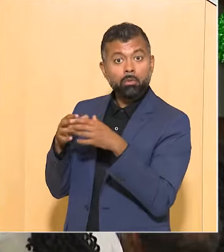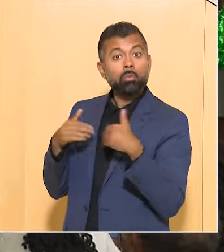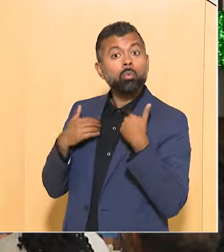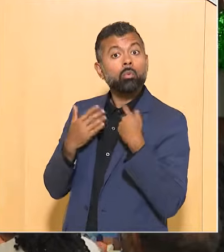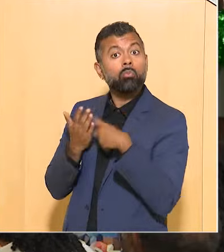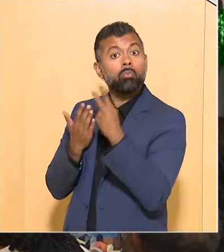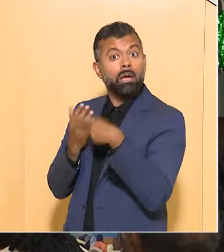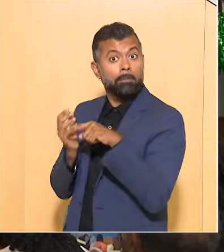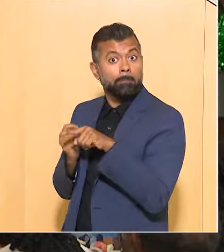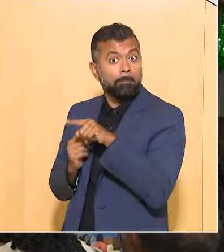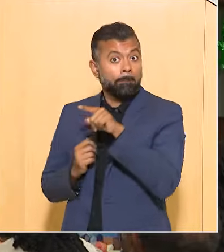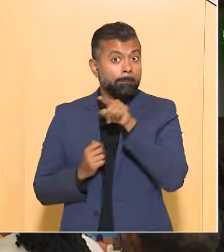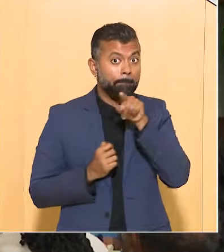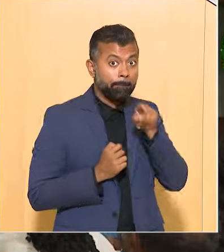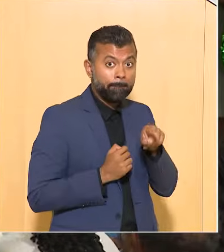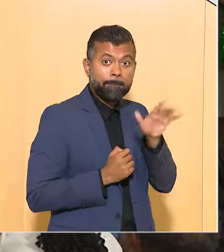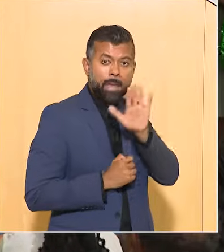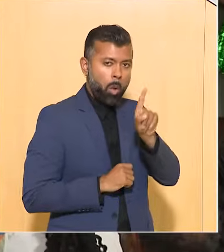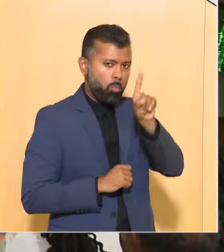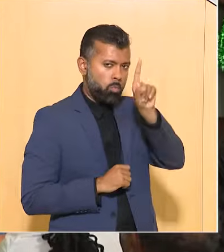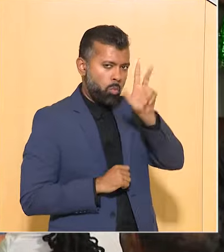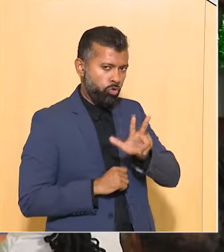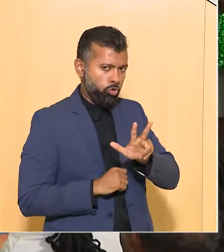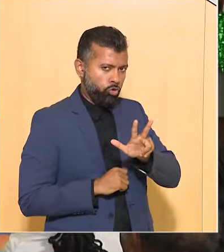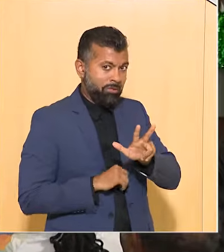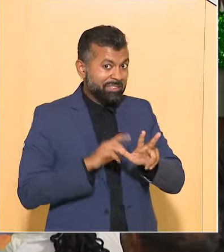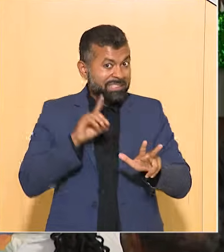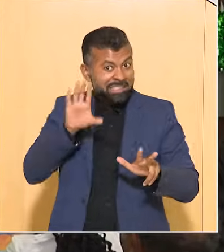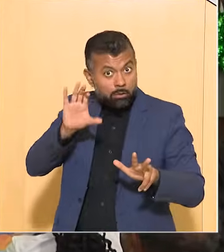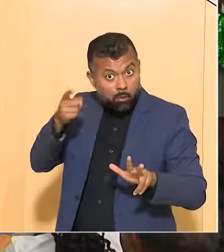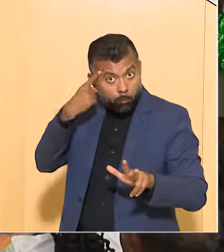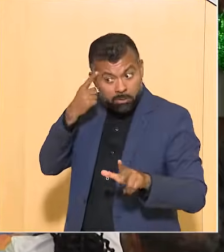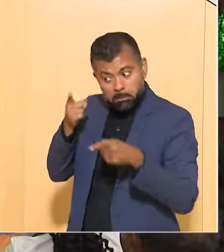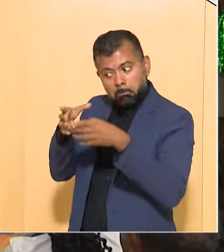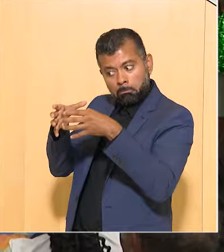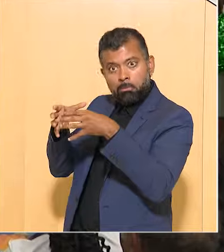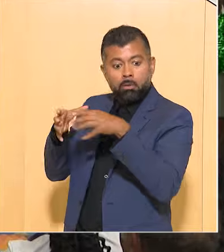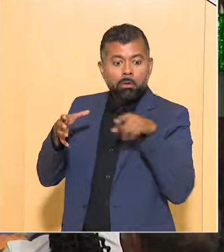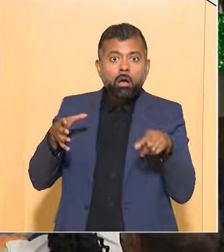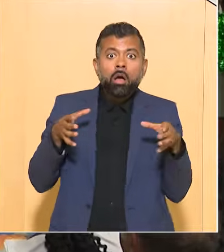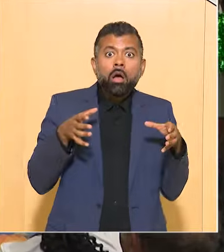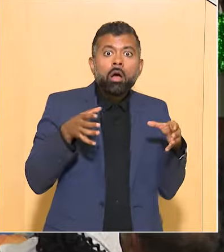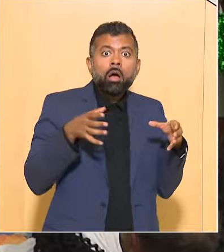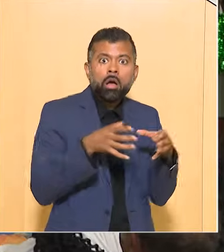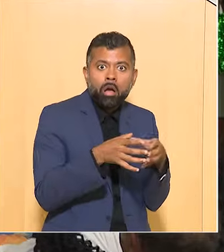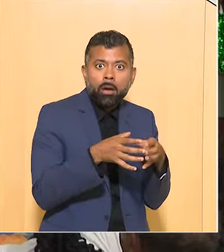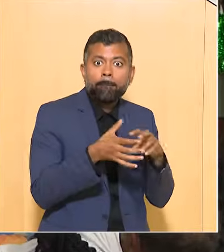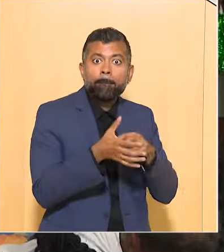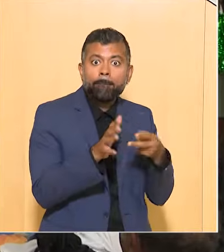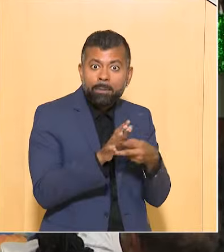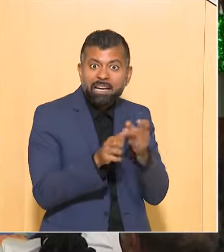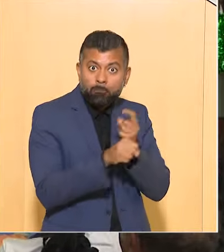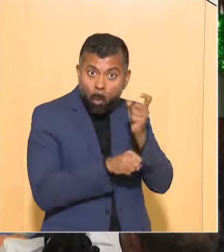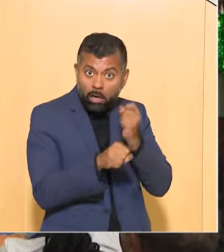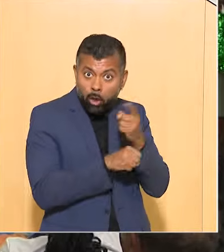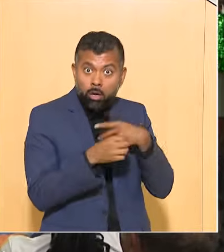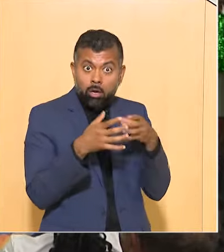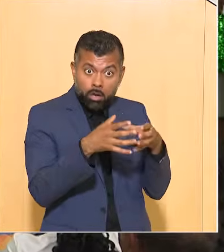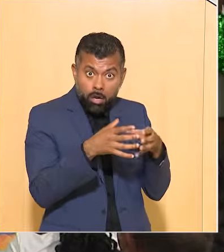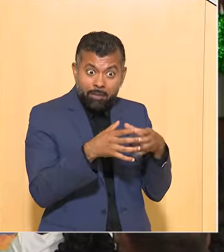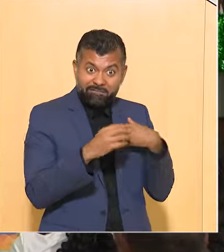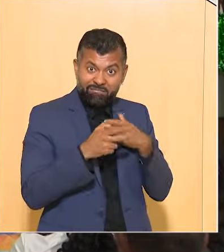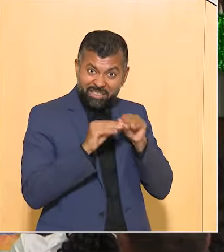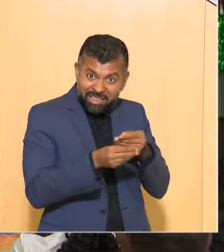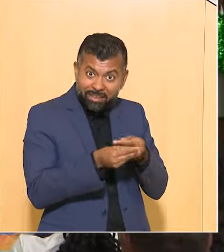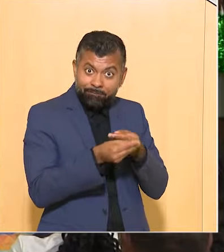government. So DOES stands up that operation every single summer. And because of that, people